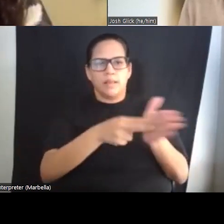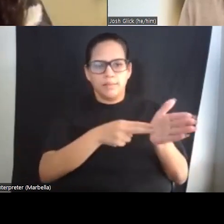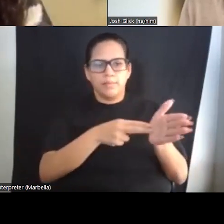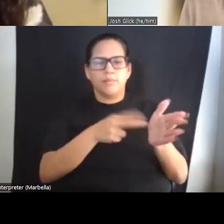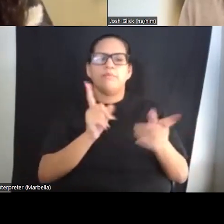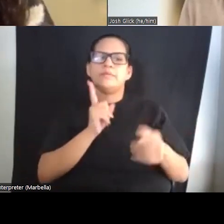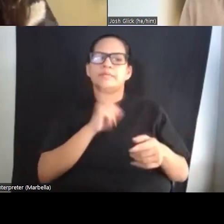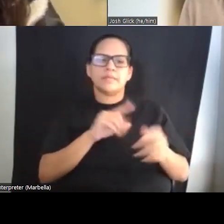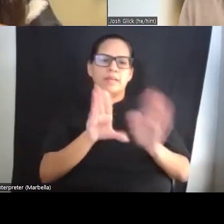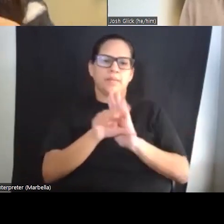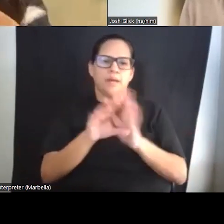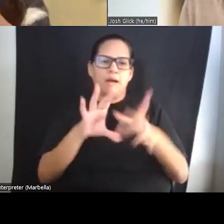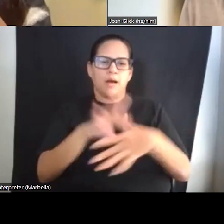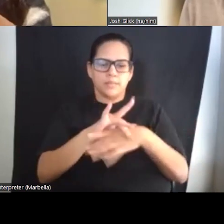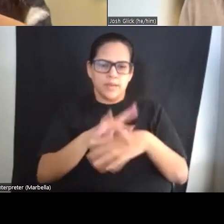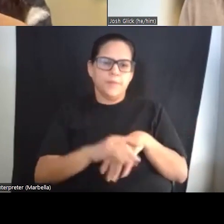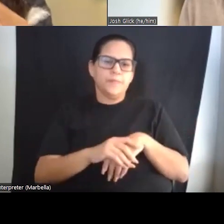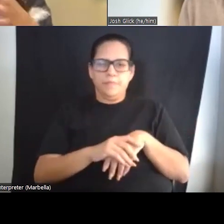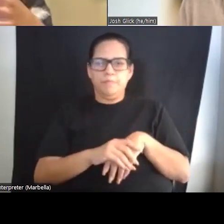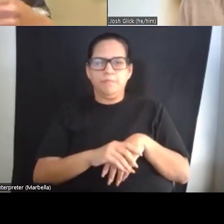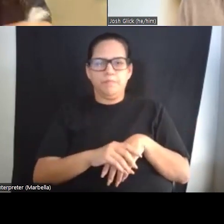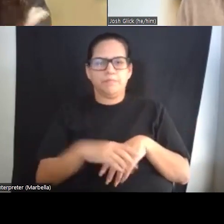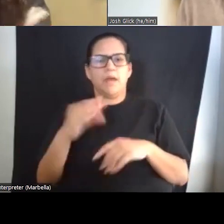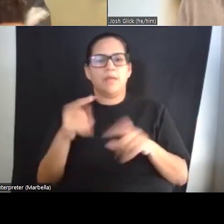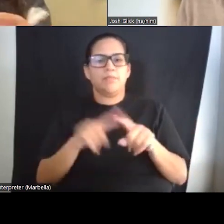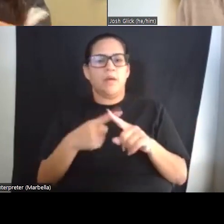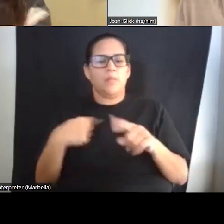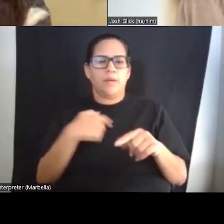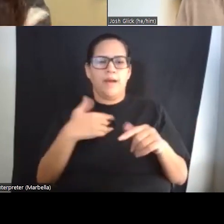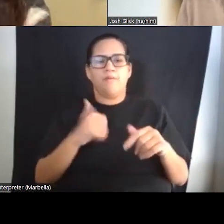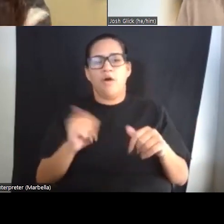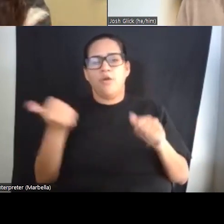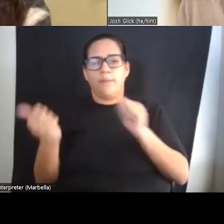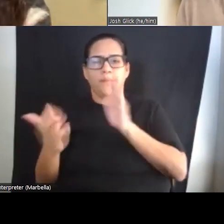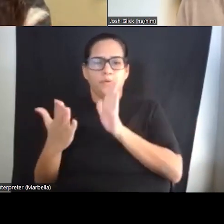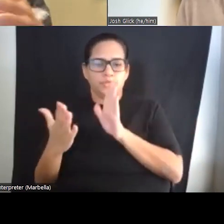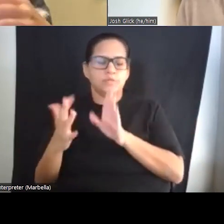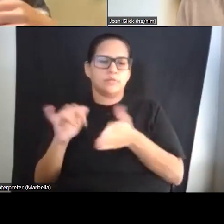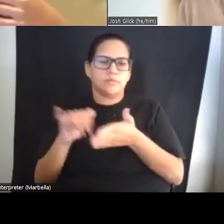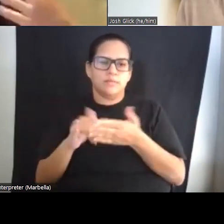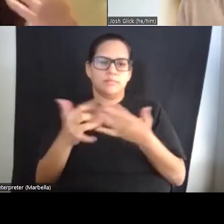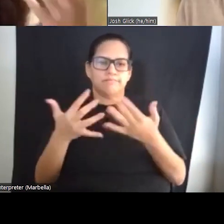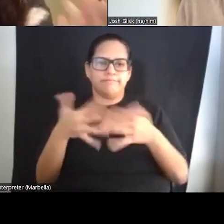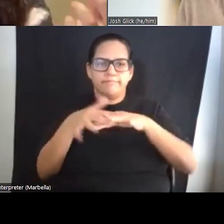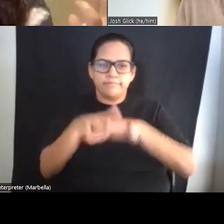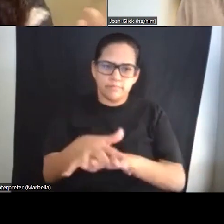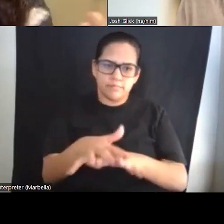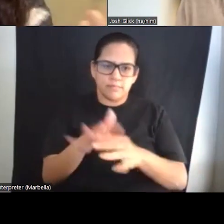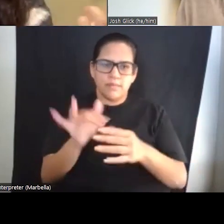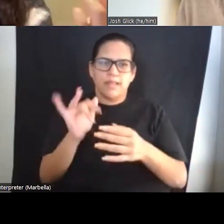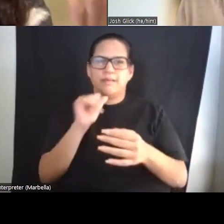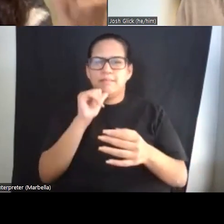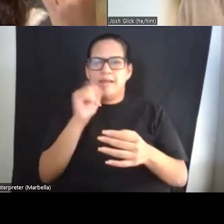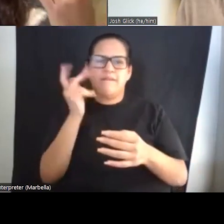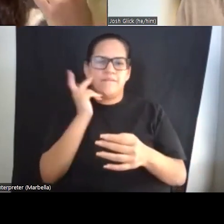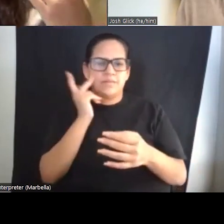media content. And then we have other approaches, that is embedding an invisible watermark. So this